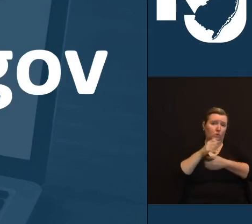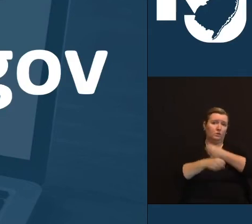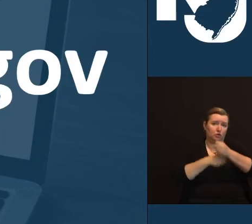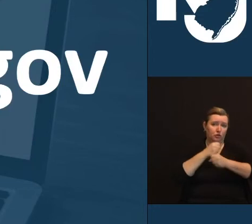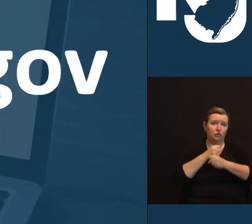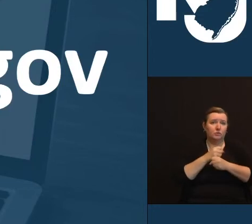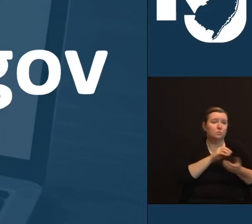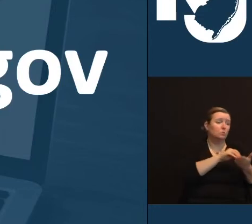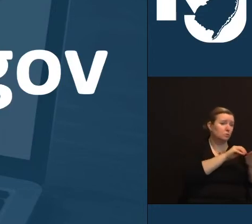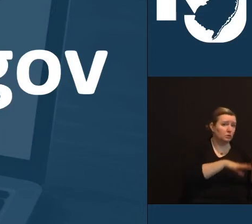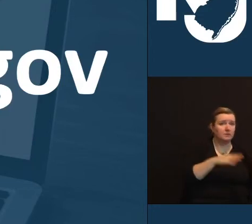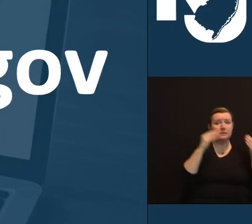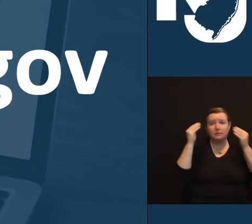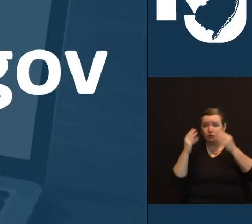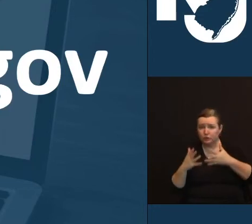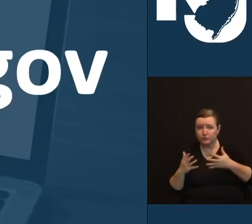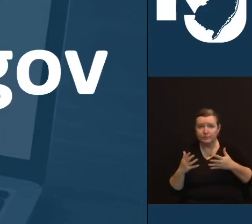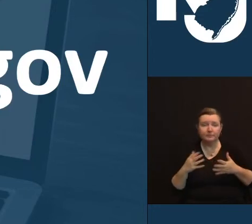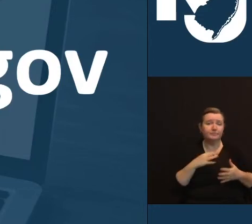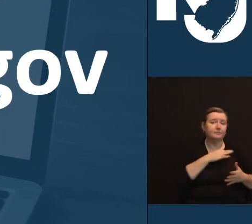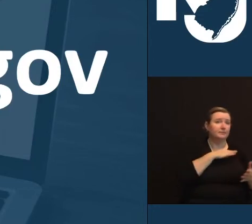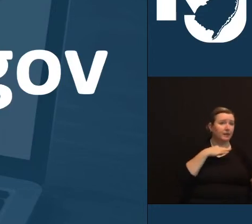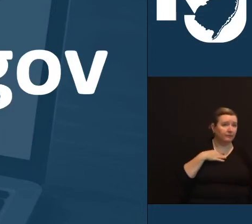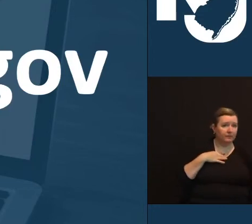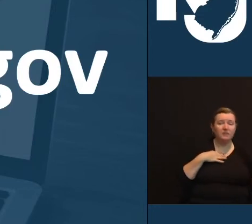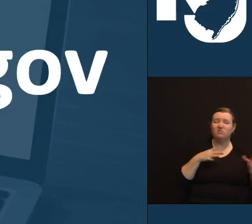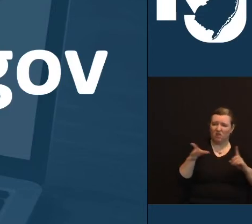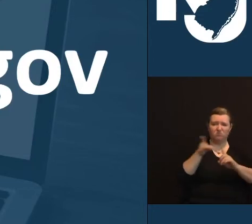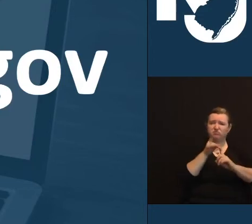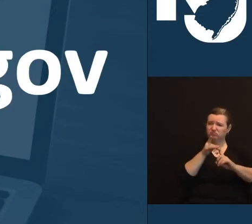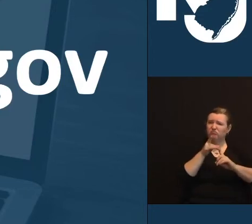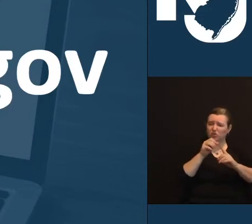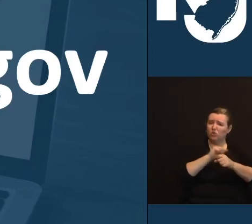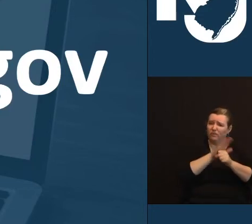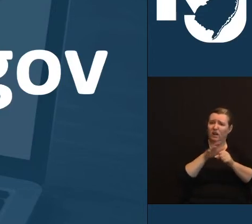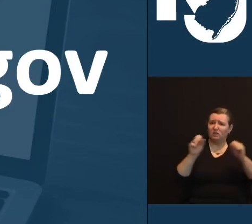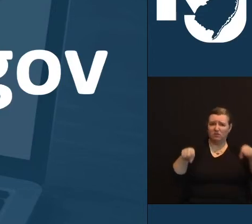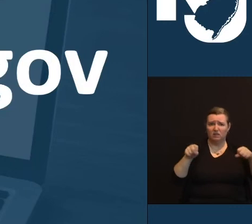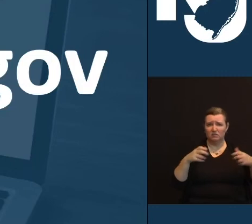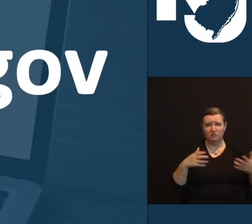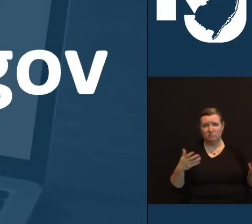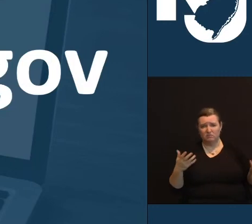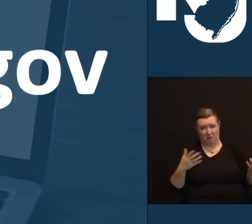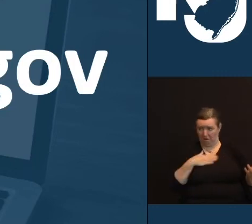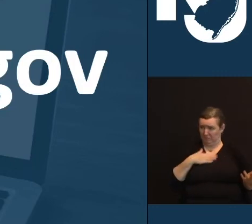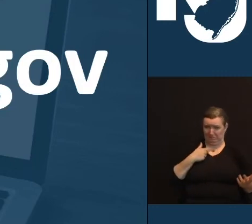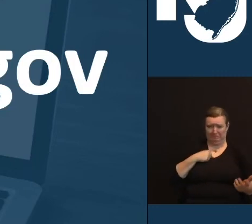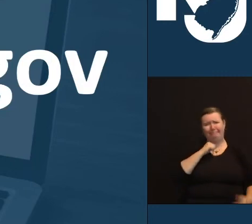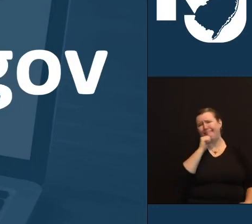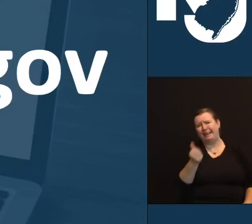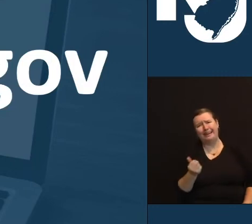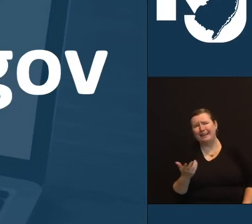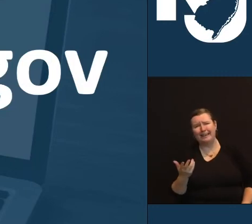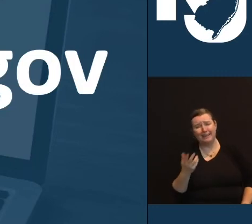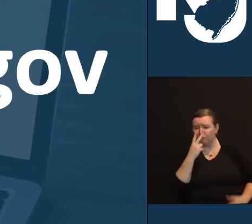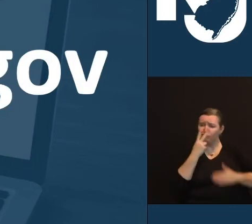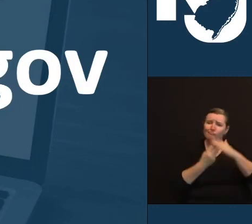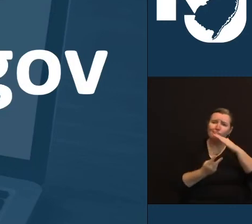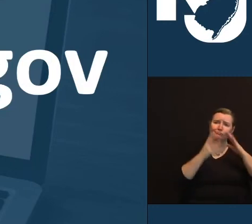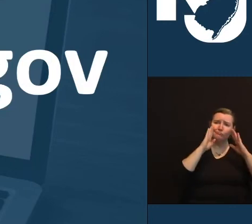contract coronavirus. We're not happy about it. We take every case deadly seriously, but we knew as we predicted that that would happen. And that has